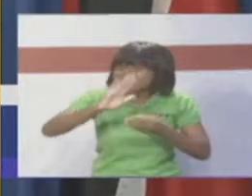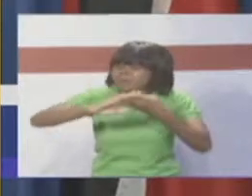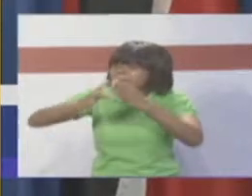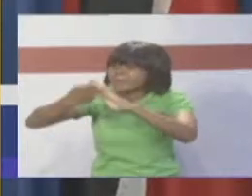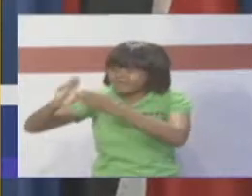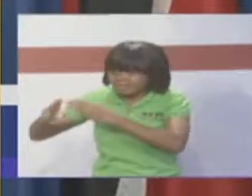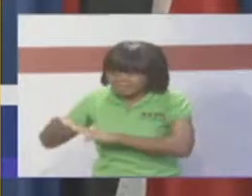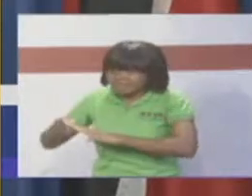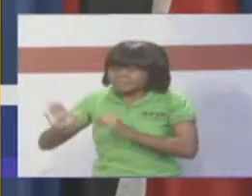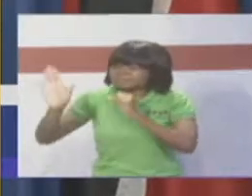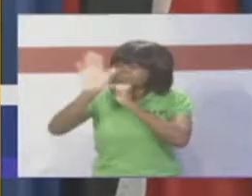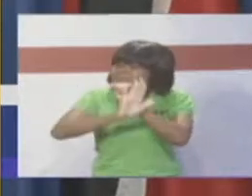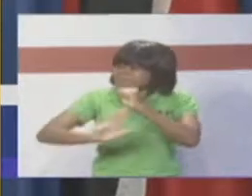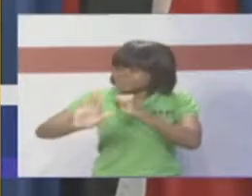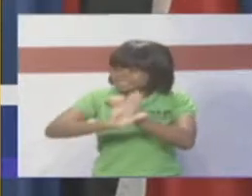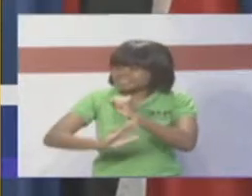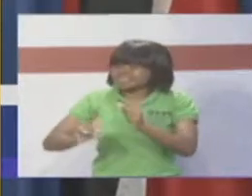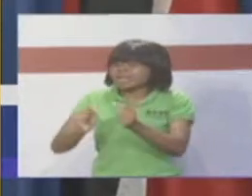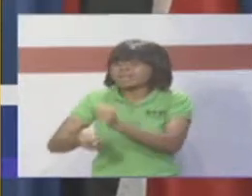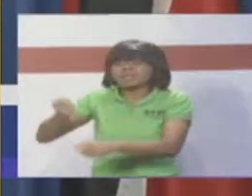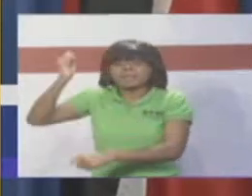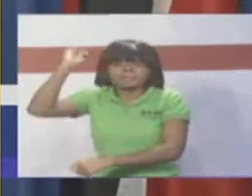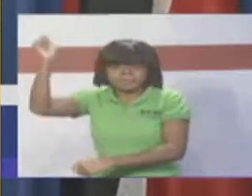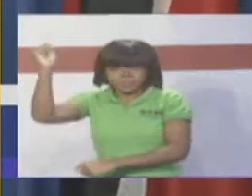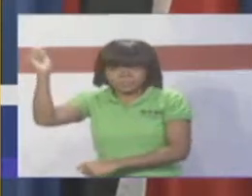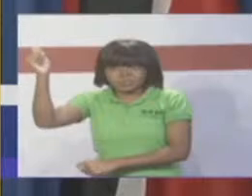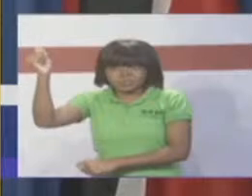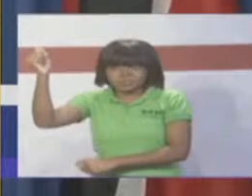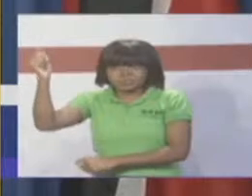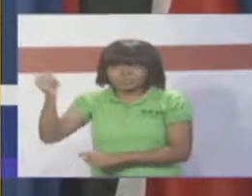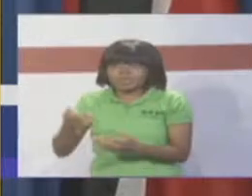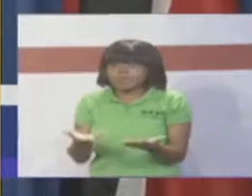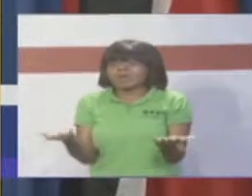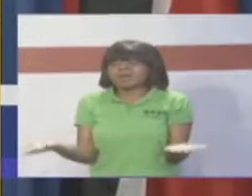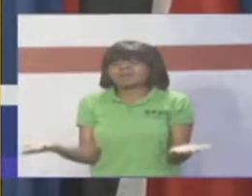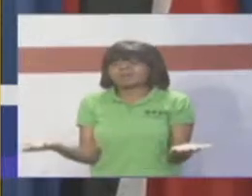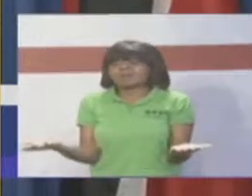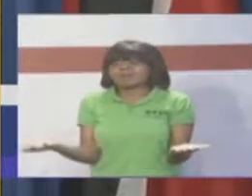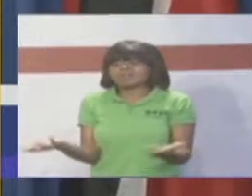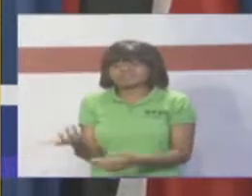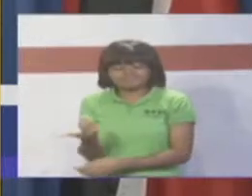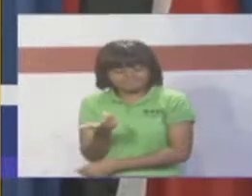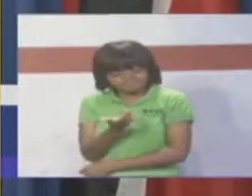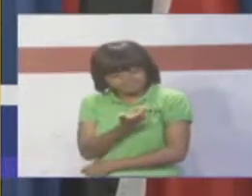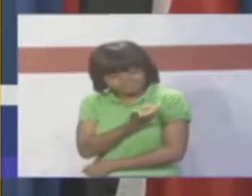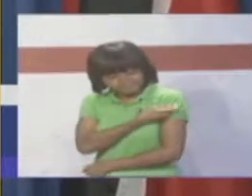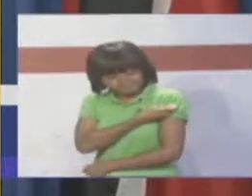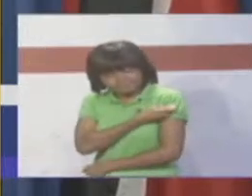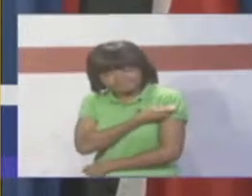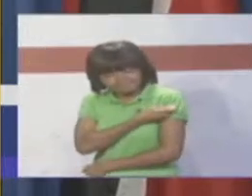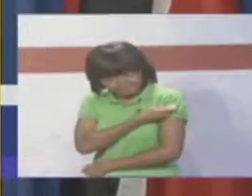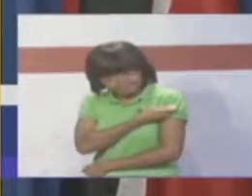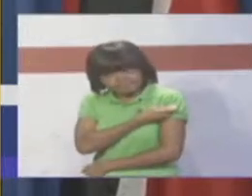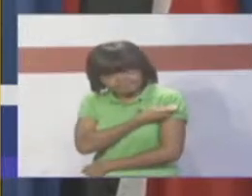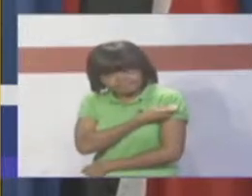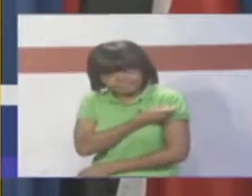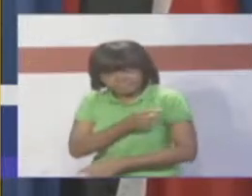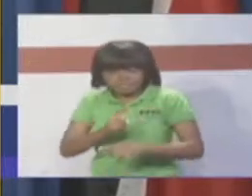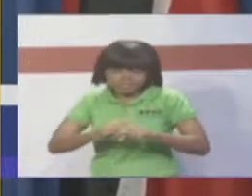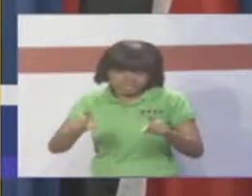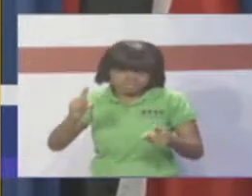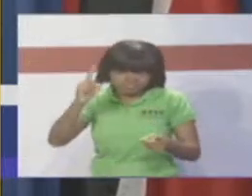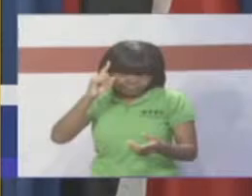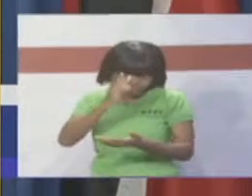Unfortunately, for a significant portion of our population, that is too much to ask. I just